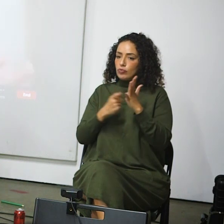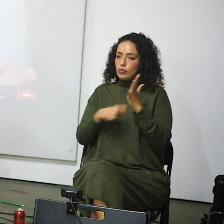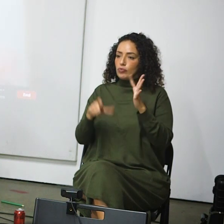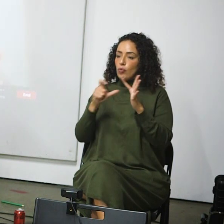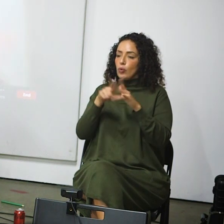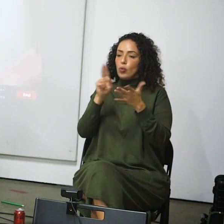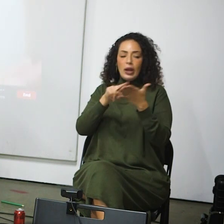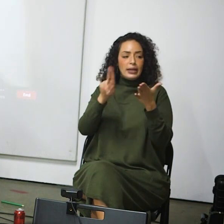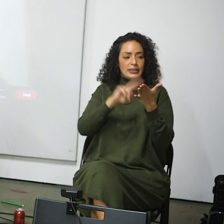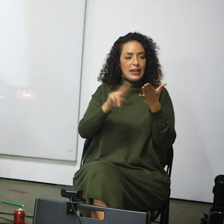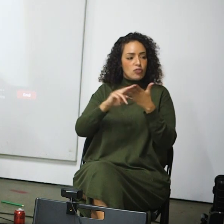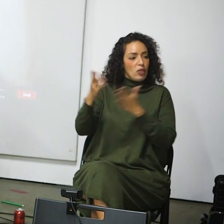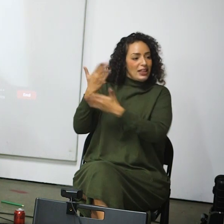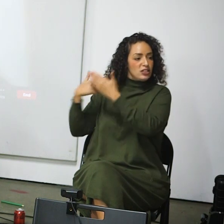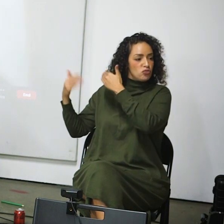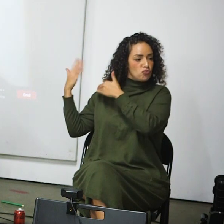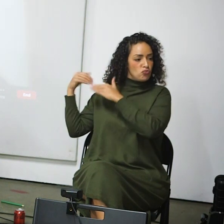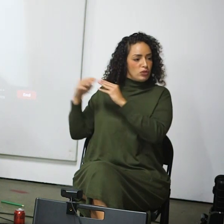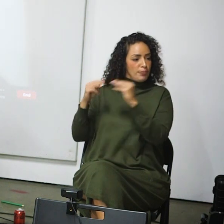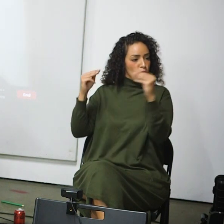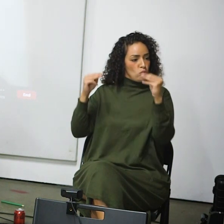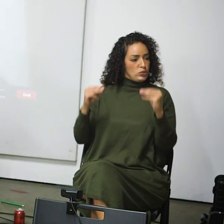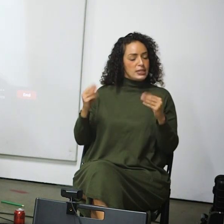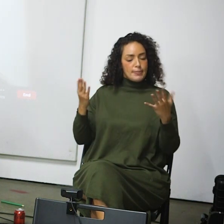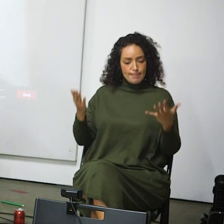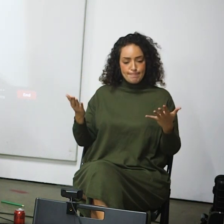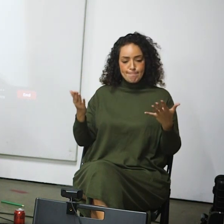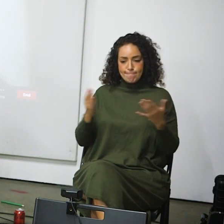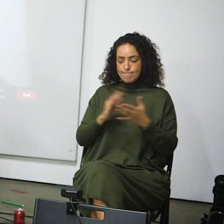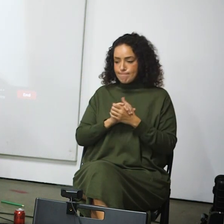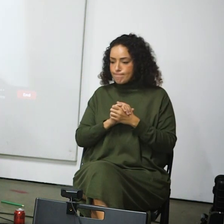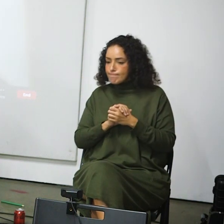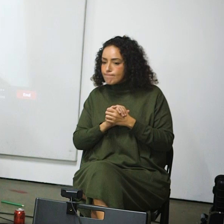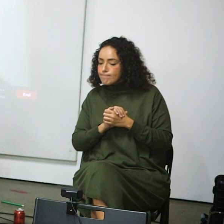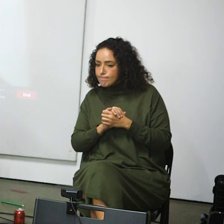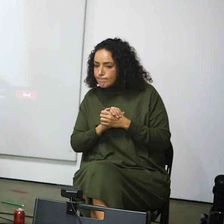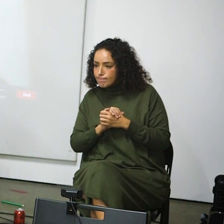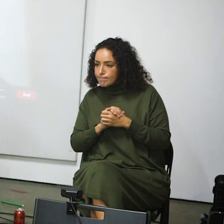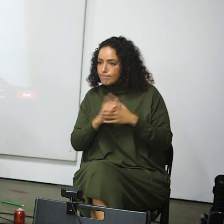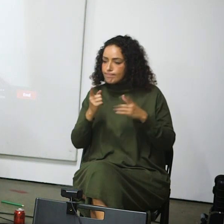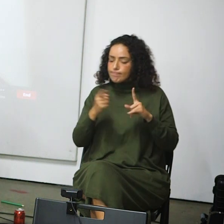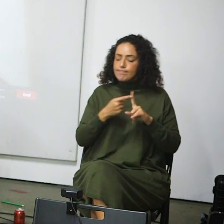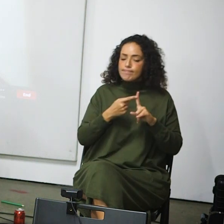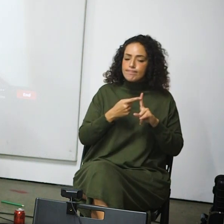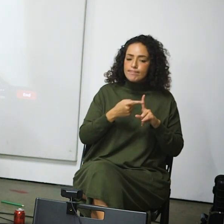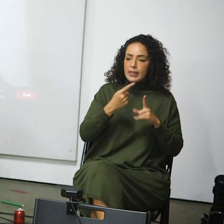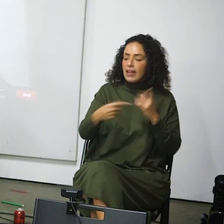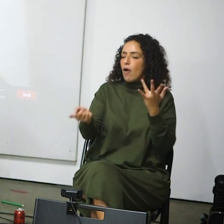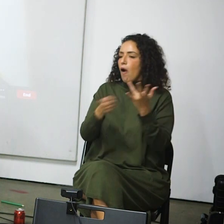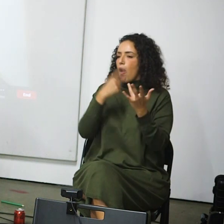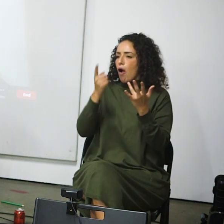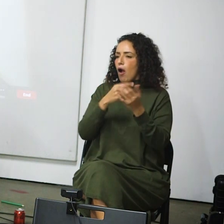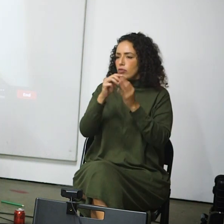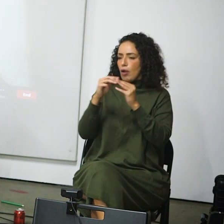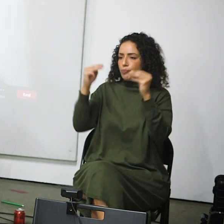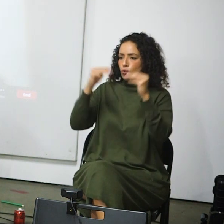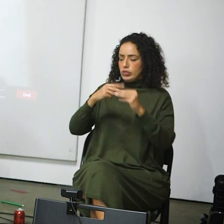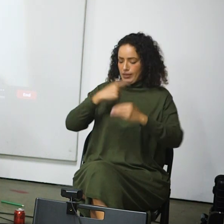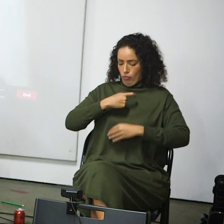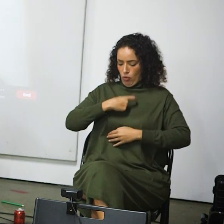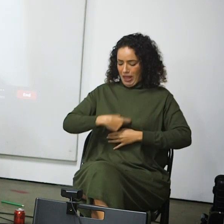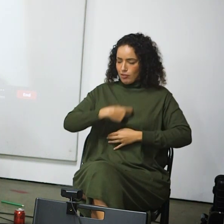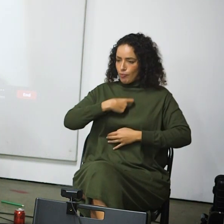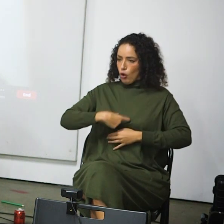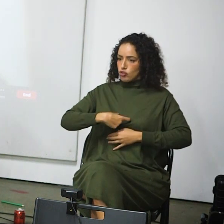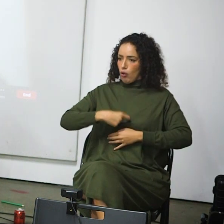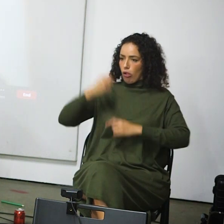history, the Natural History Museum, and then the other half is the Pitt Rivers Museum, which is this anthropological museum where you'll go in and there's just like